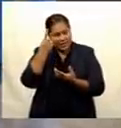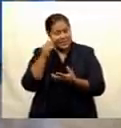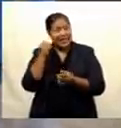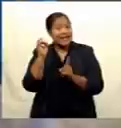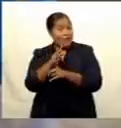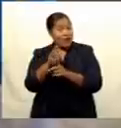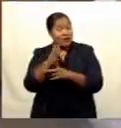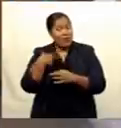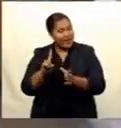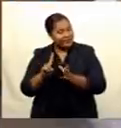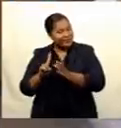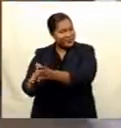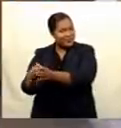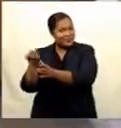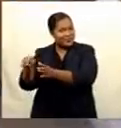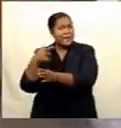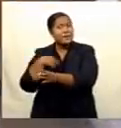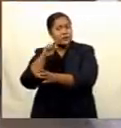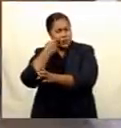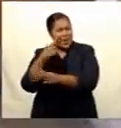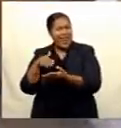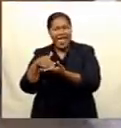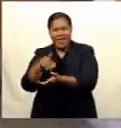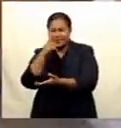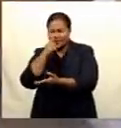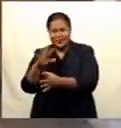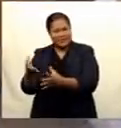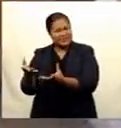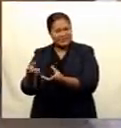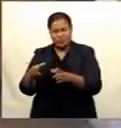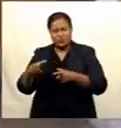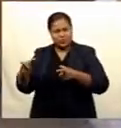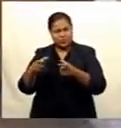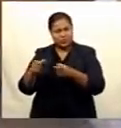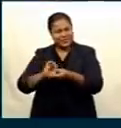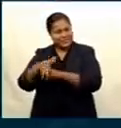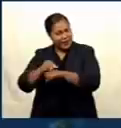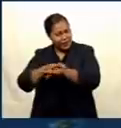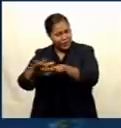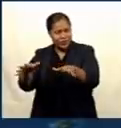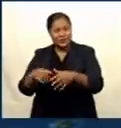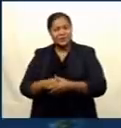the isolation as it will help the authorities contain the spread of the virus.